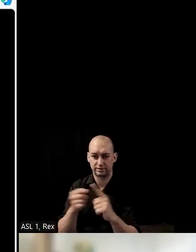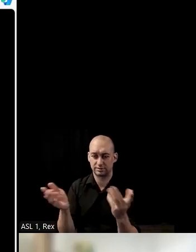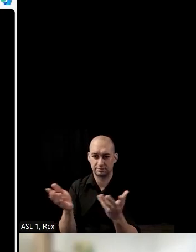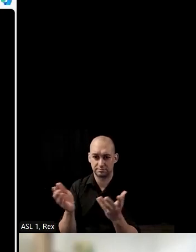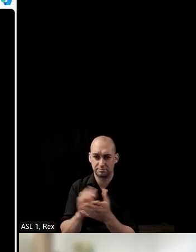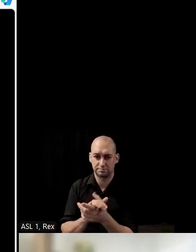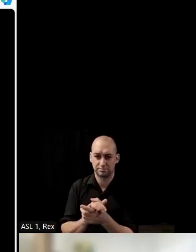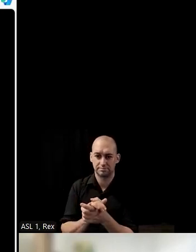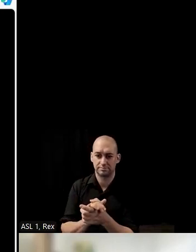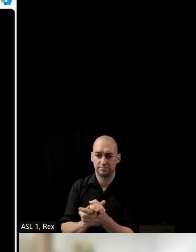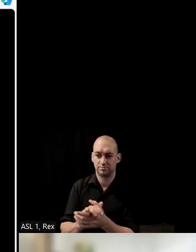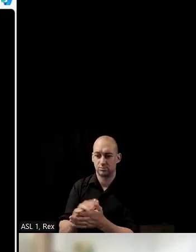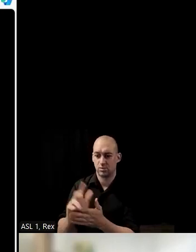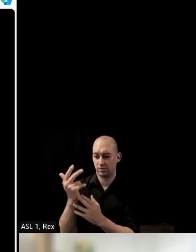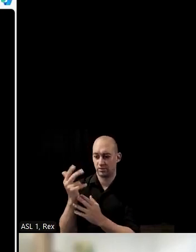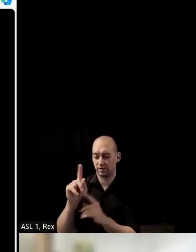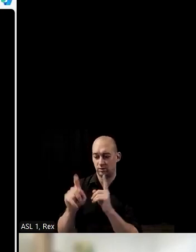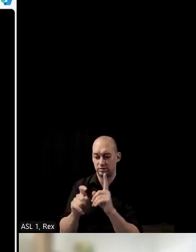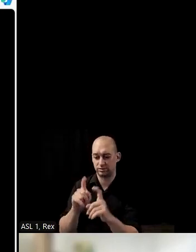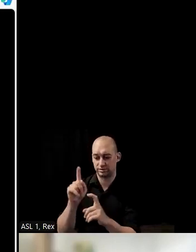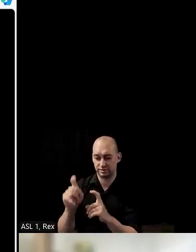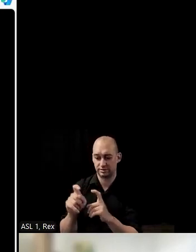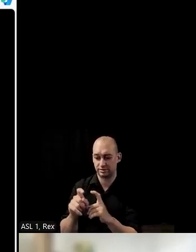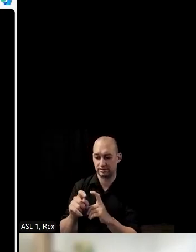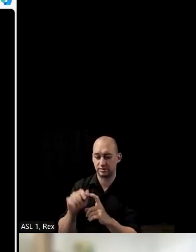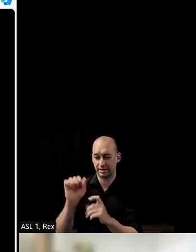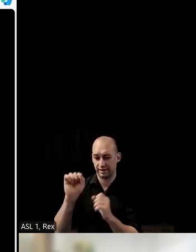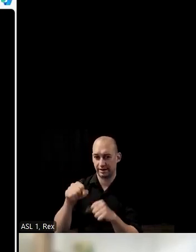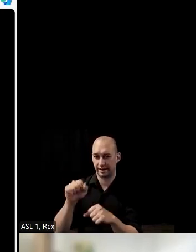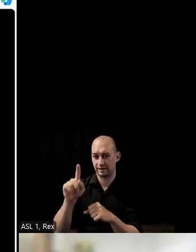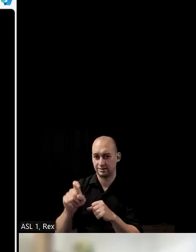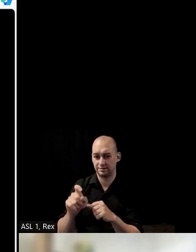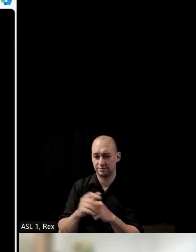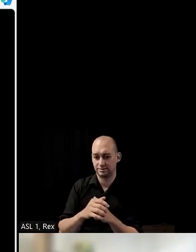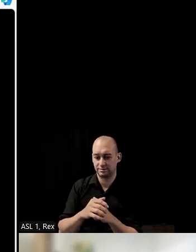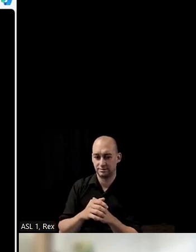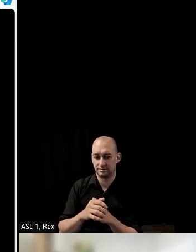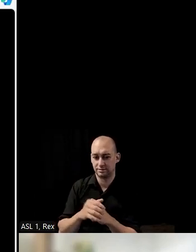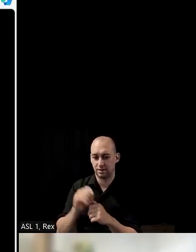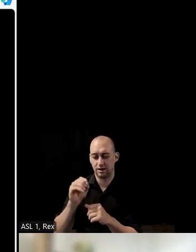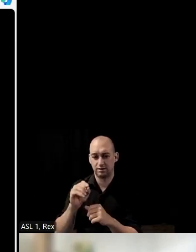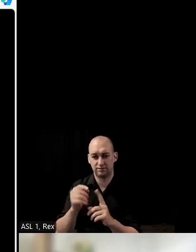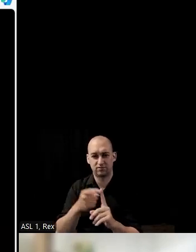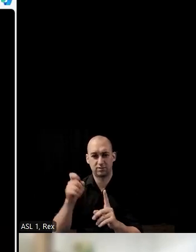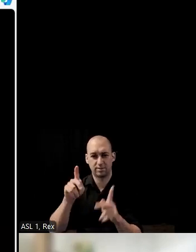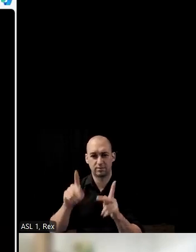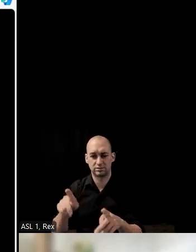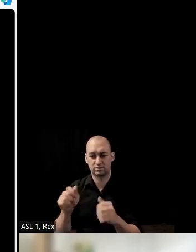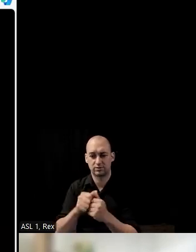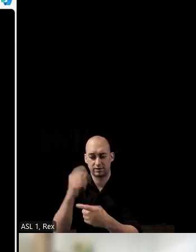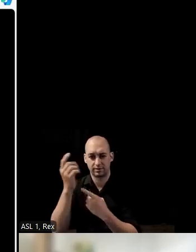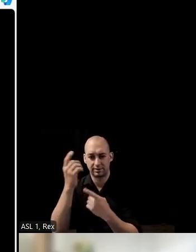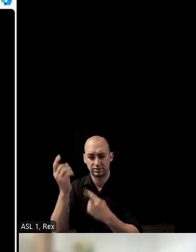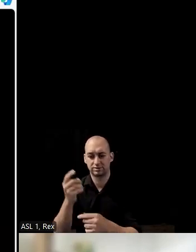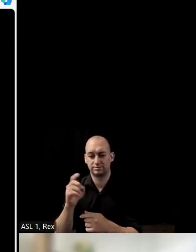There were 13 questions that can be asked of a person with dementia or of the caregiver about